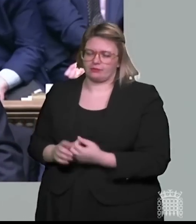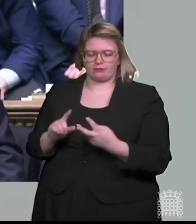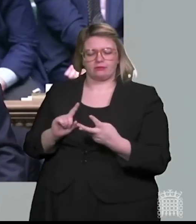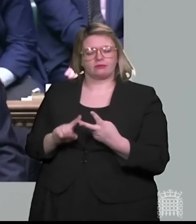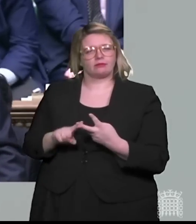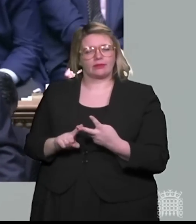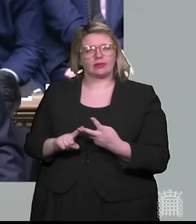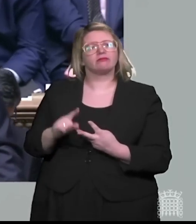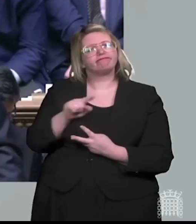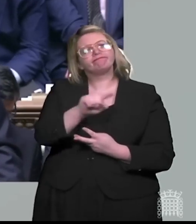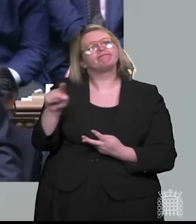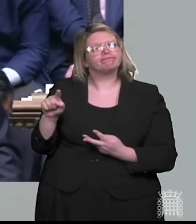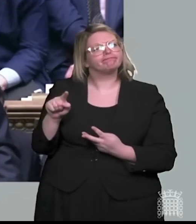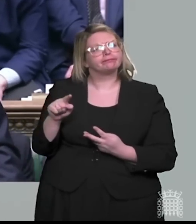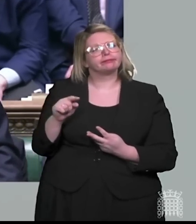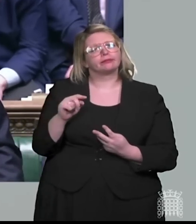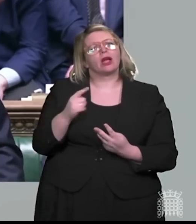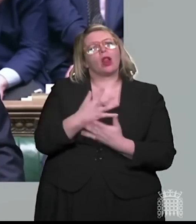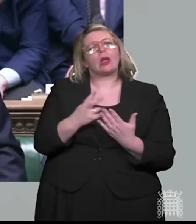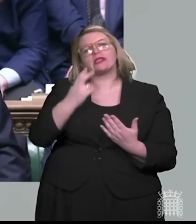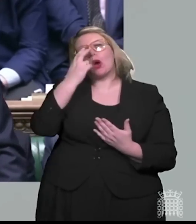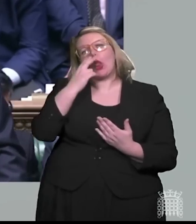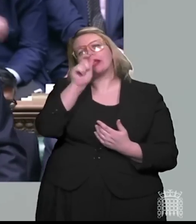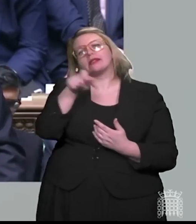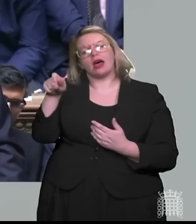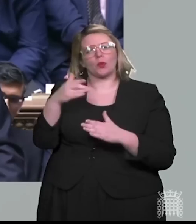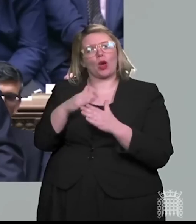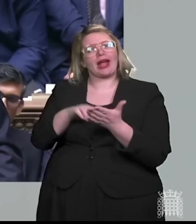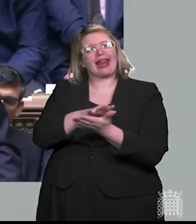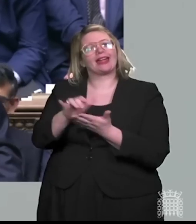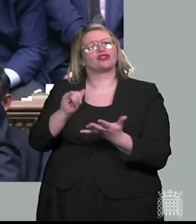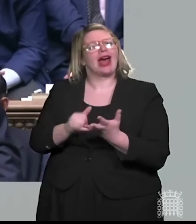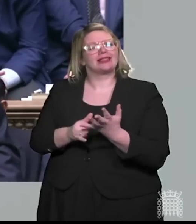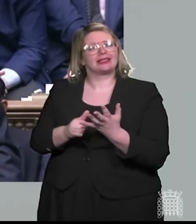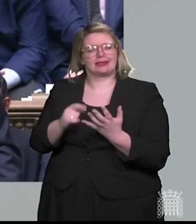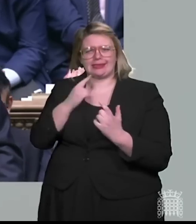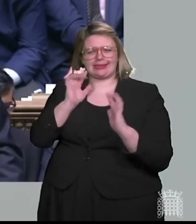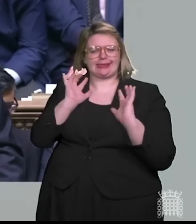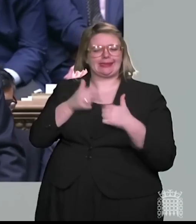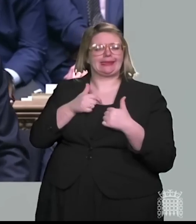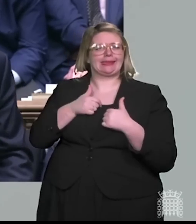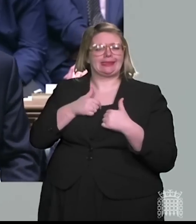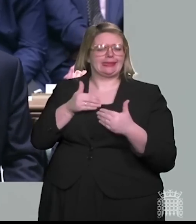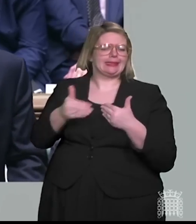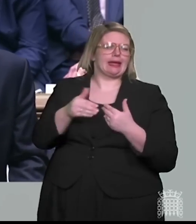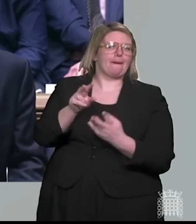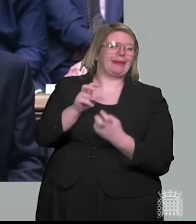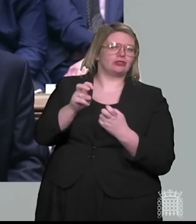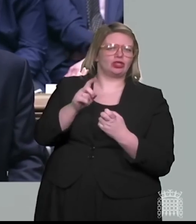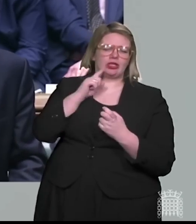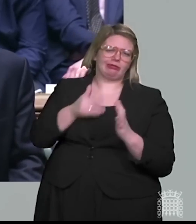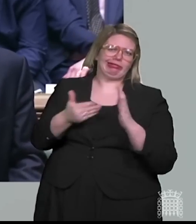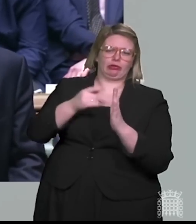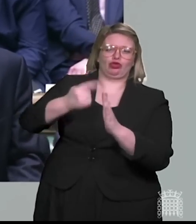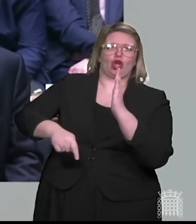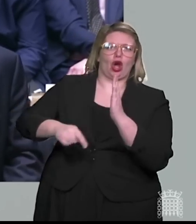the concerns of many senior NHS clinicians who say unpredictable pension tax charges are